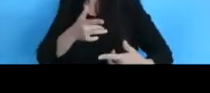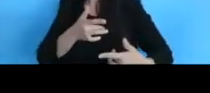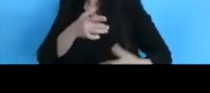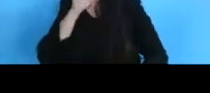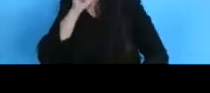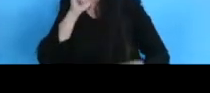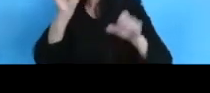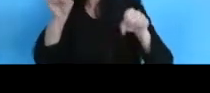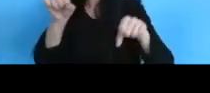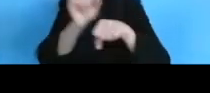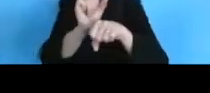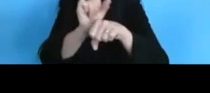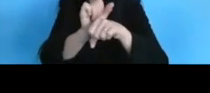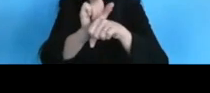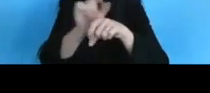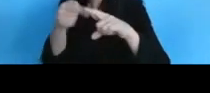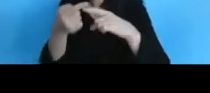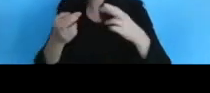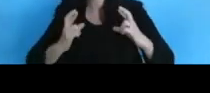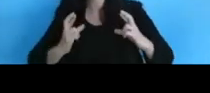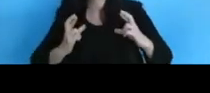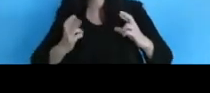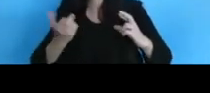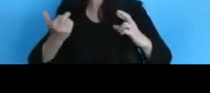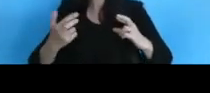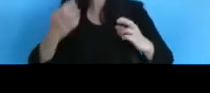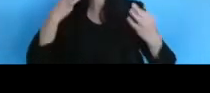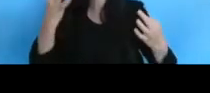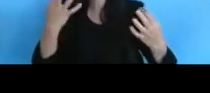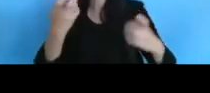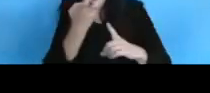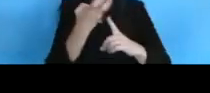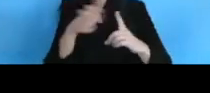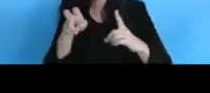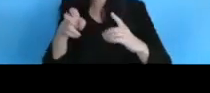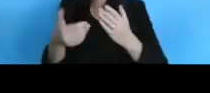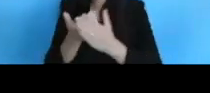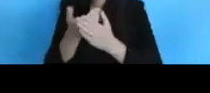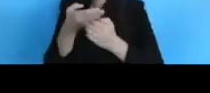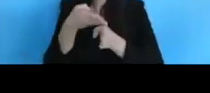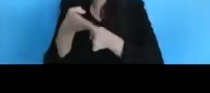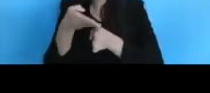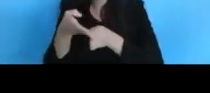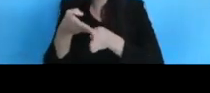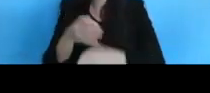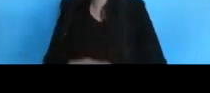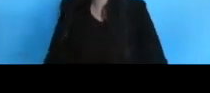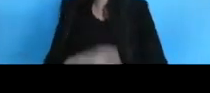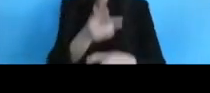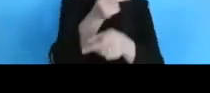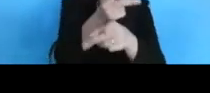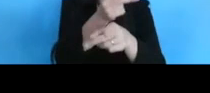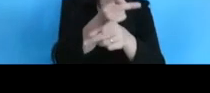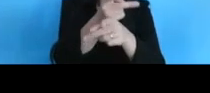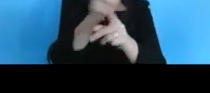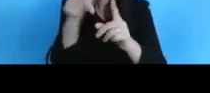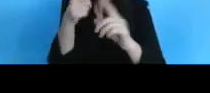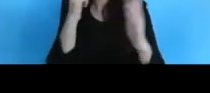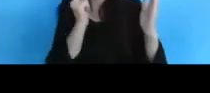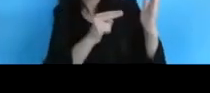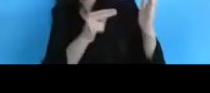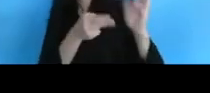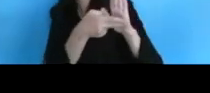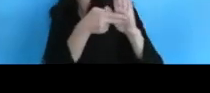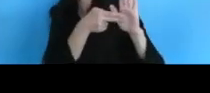retirement, and they're just looking for a new career. So be very careful when you look at the label of disabled veteran